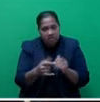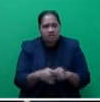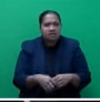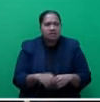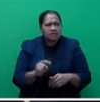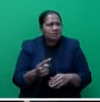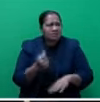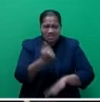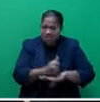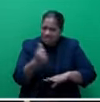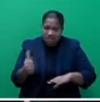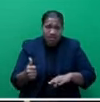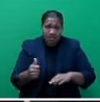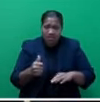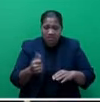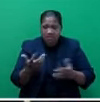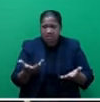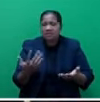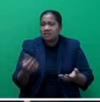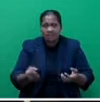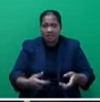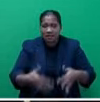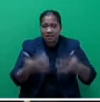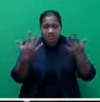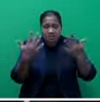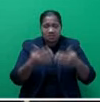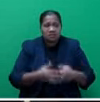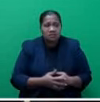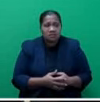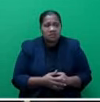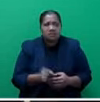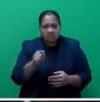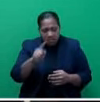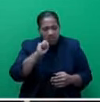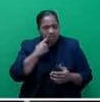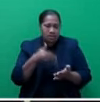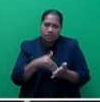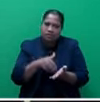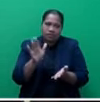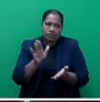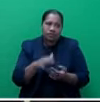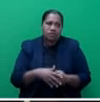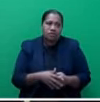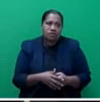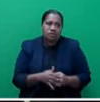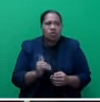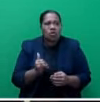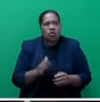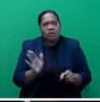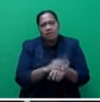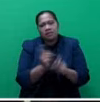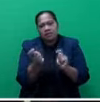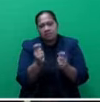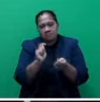it's a government which has the numbers, which is going to approve or make amendments to